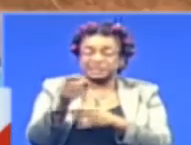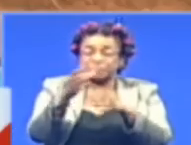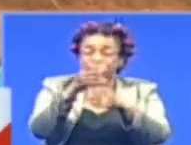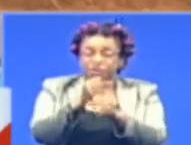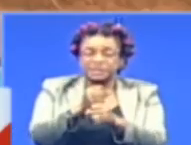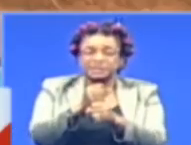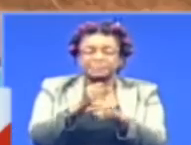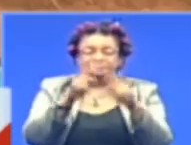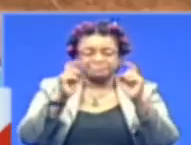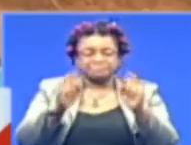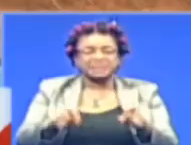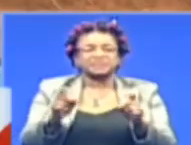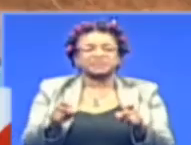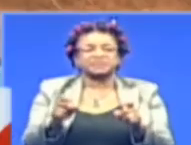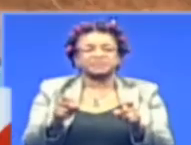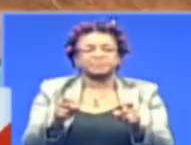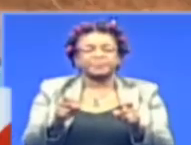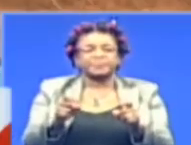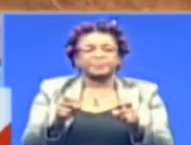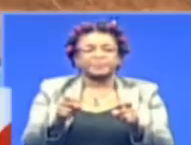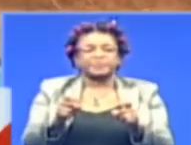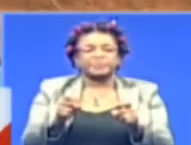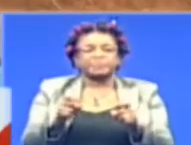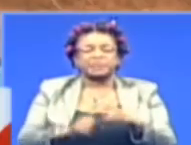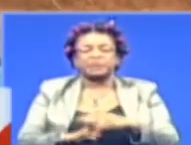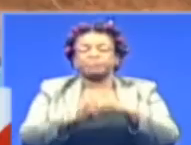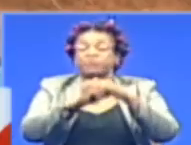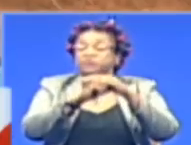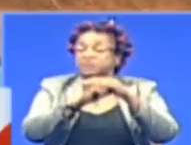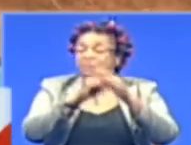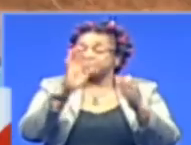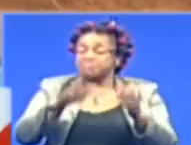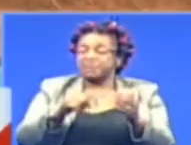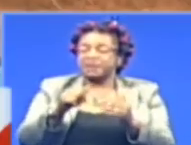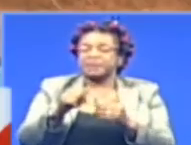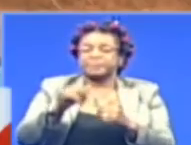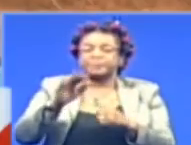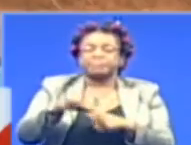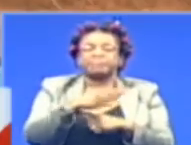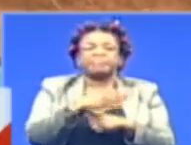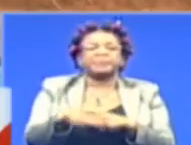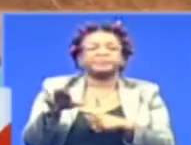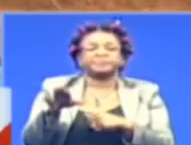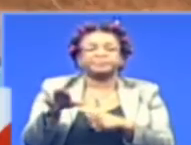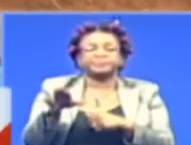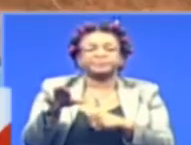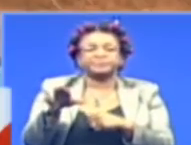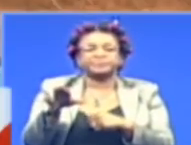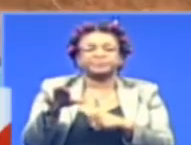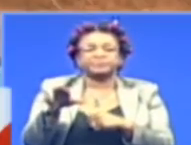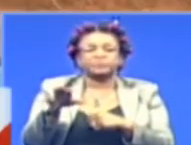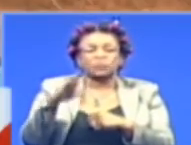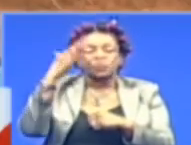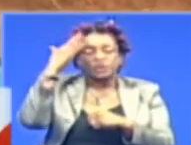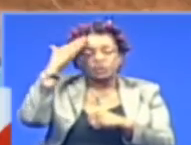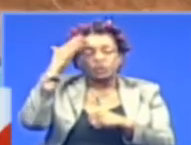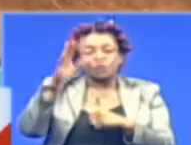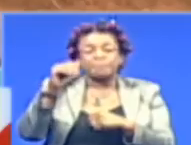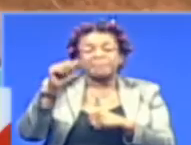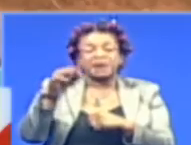really to be enforced by an act of parliament. We know the issues of Mau